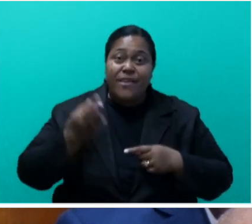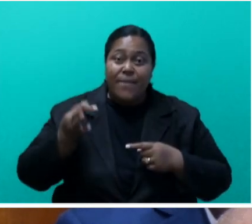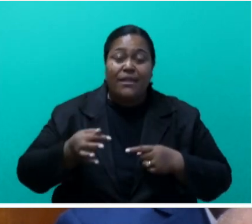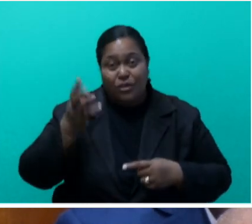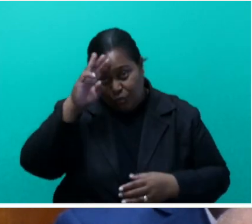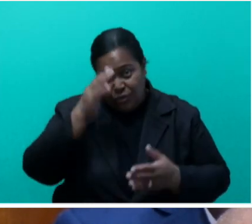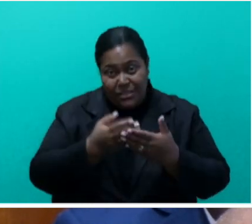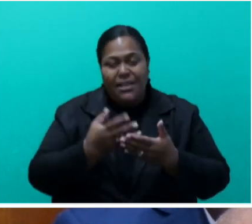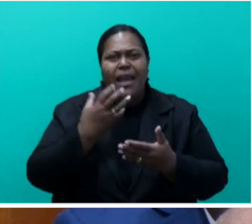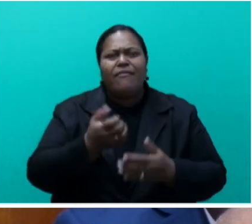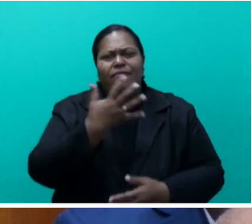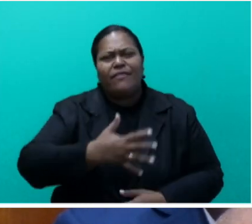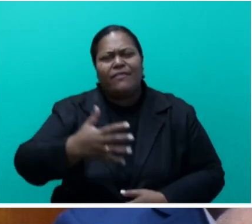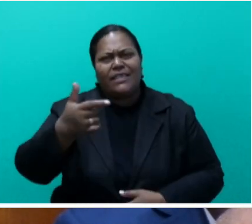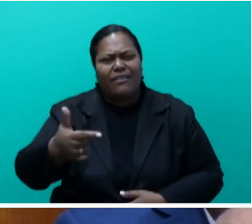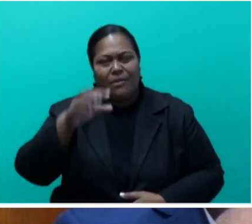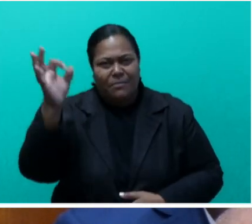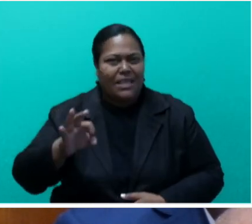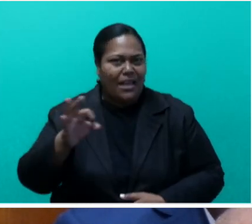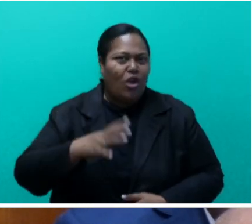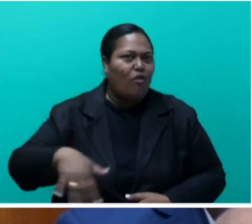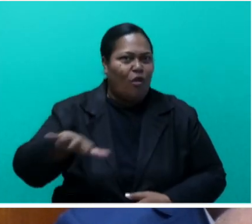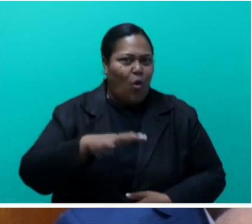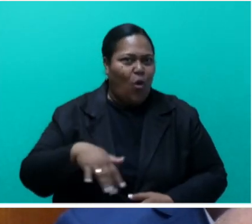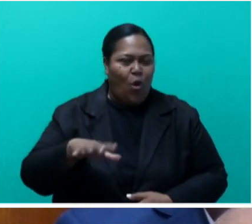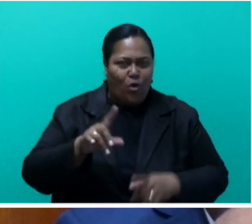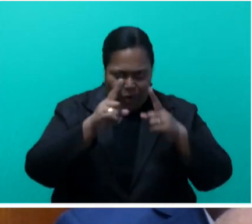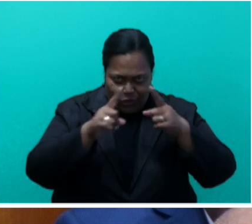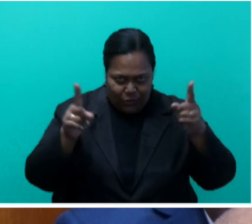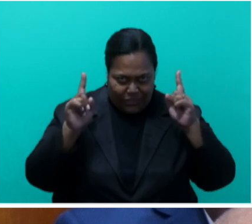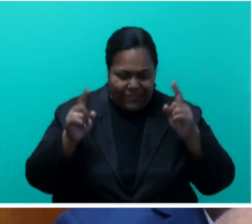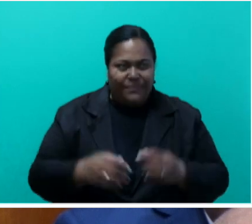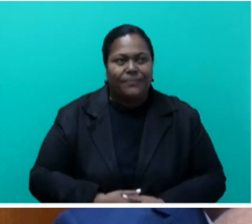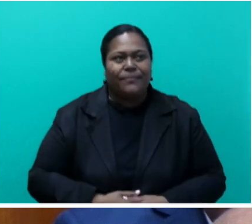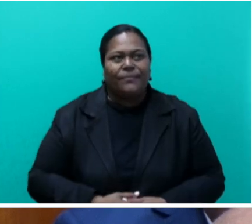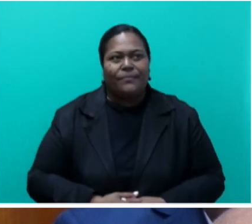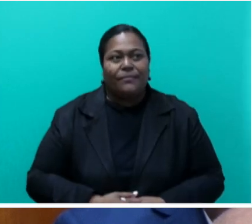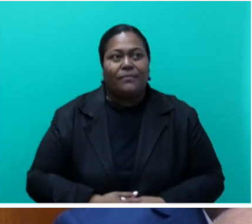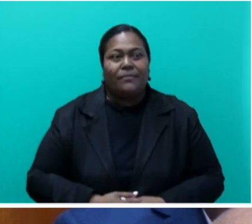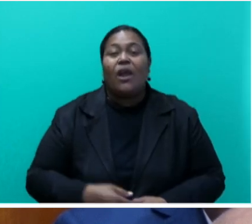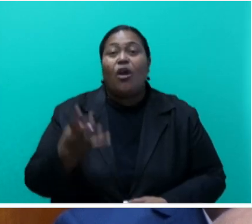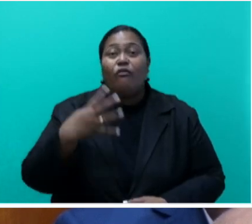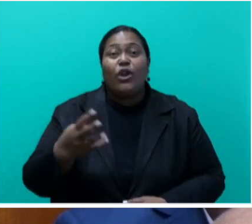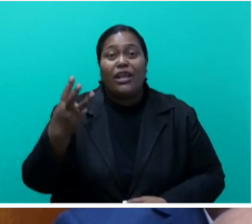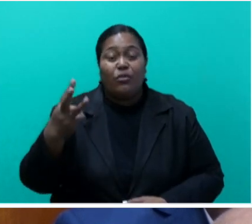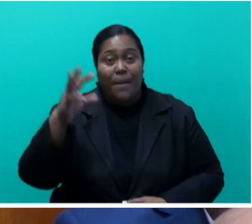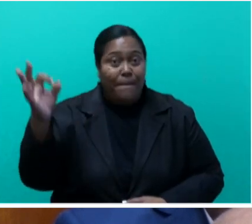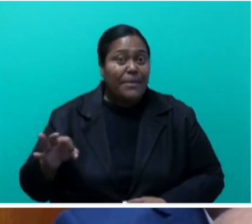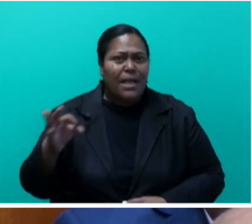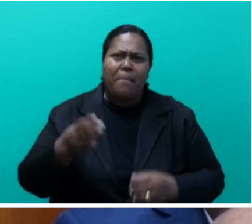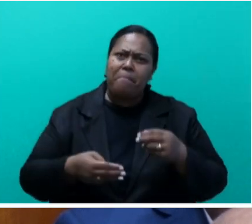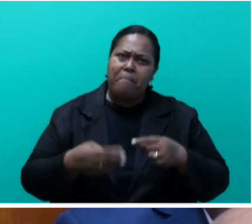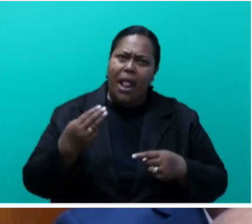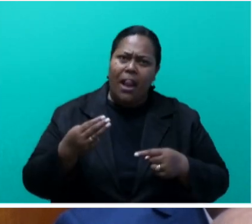graduates in tertiary institutions, outpacing male students at 43%. However, as we all